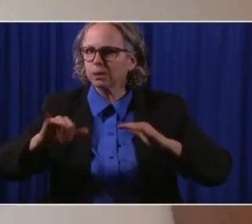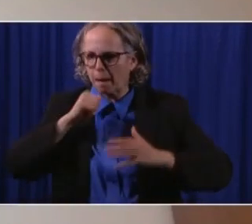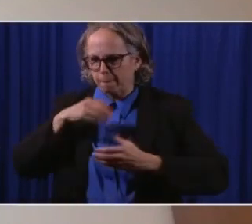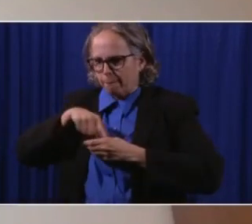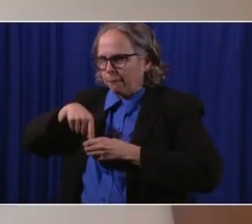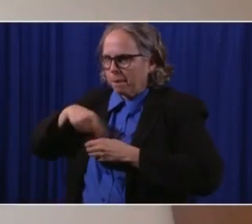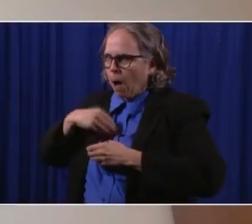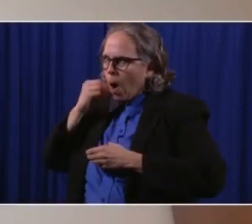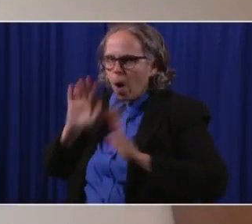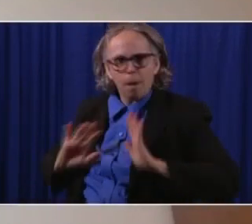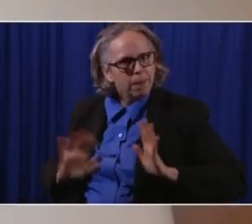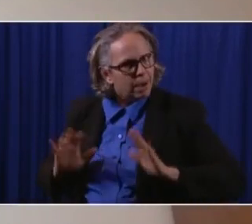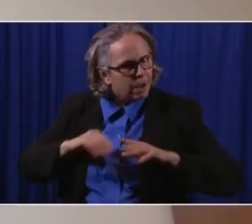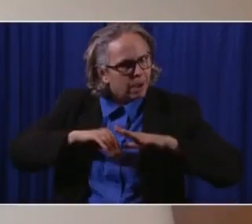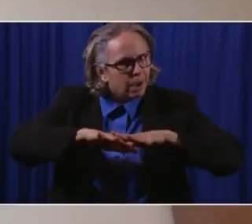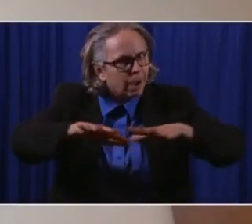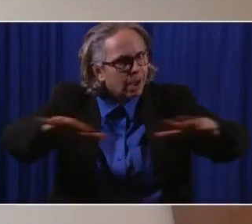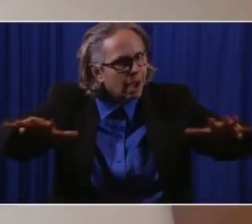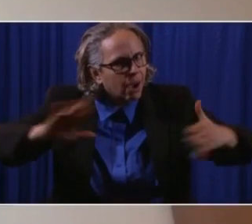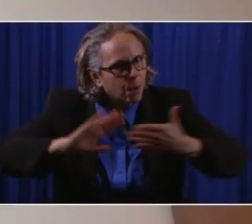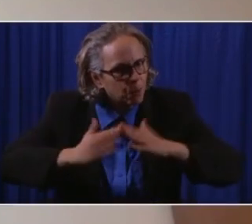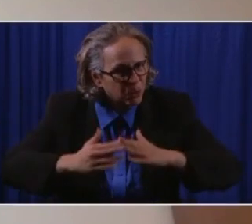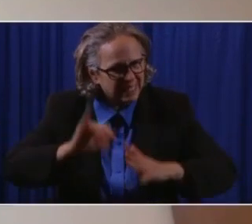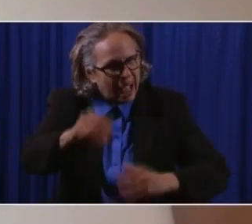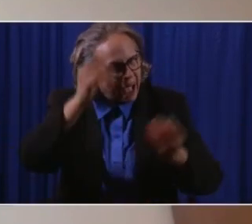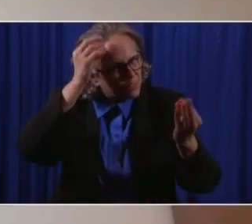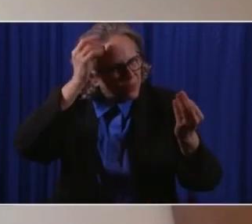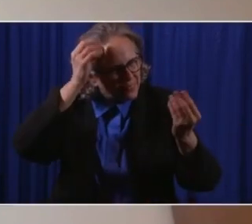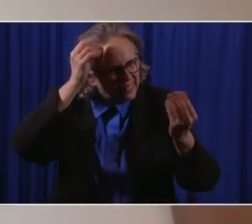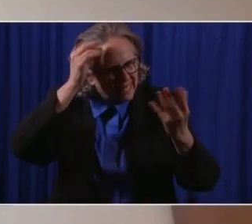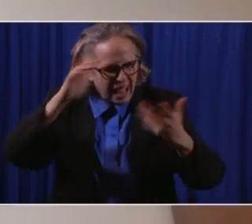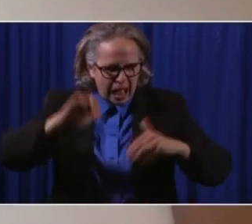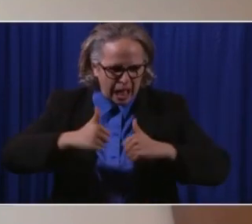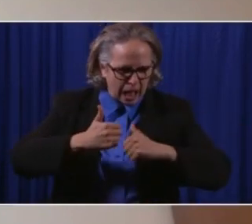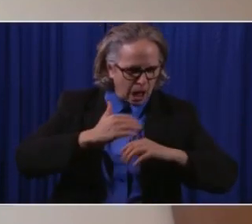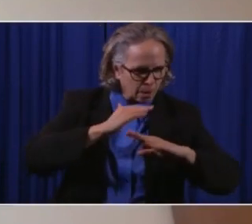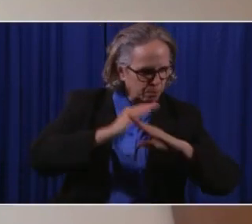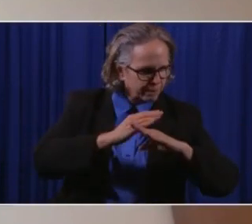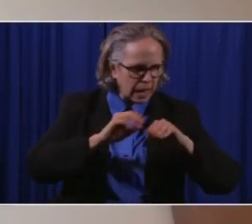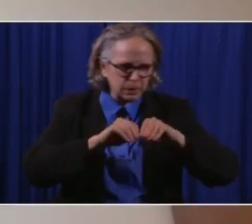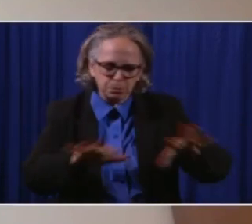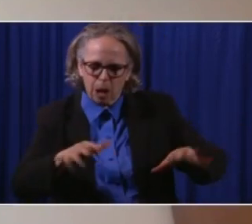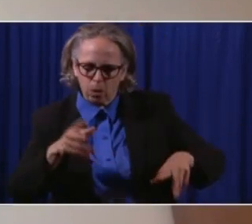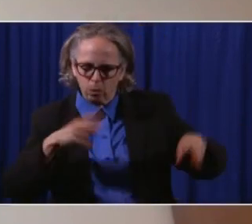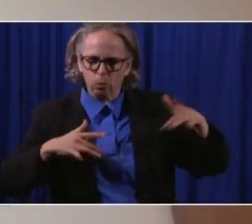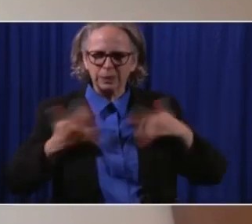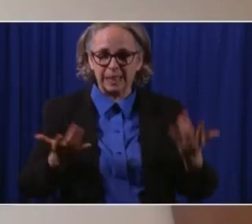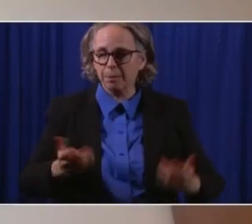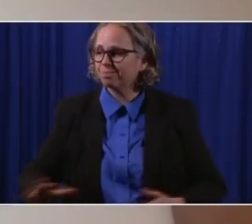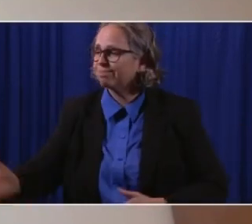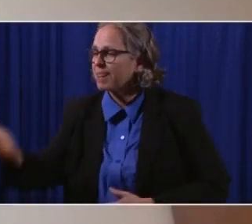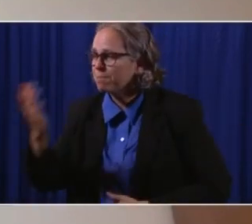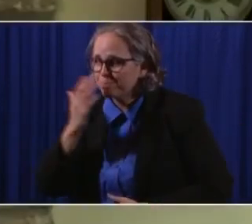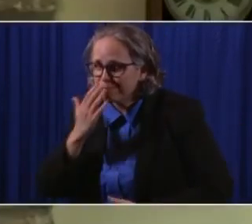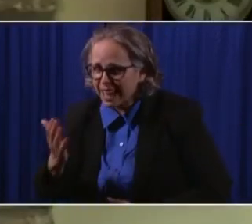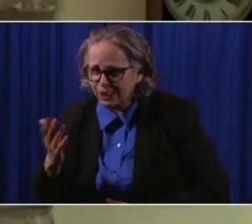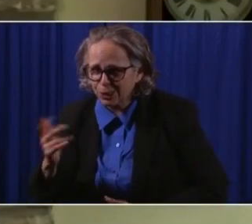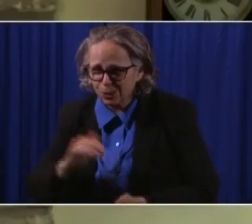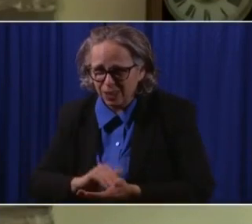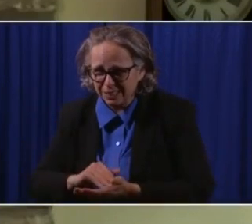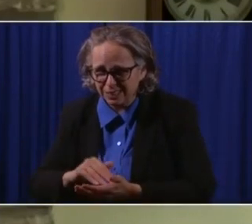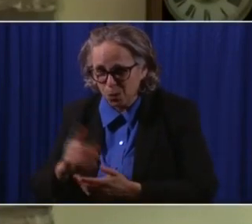to prevent as much spread as possible. Okay, good. Doctor, thank you very, very much.